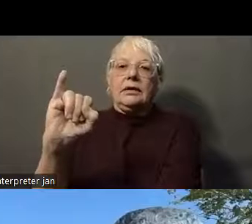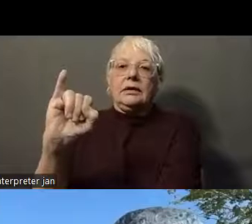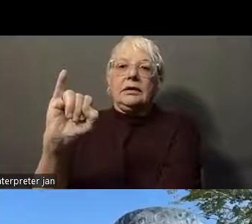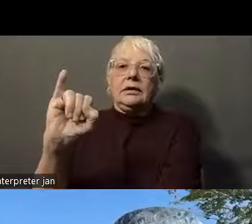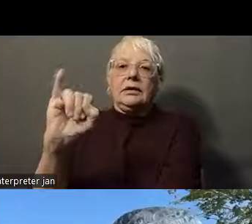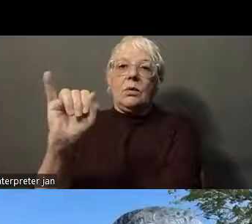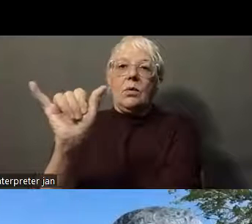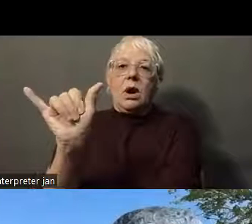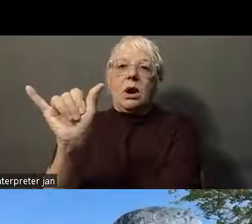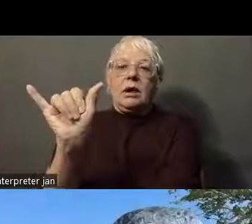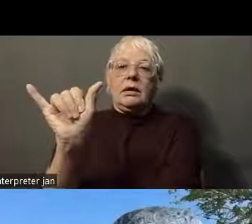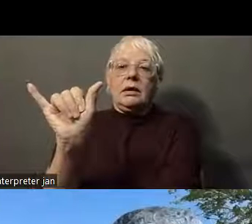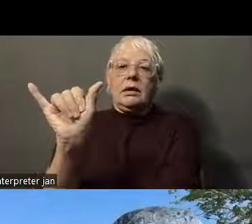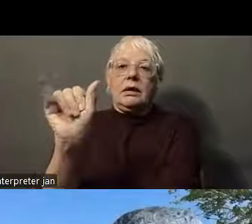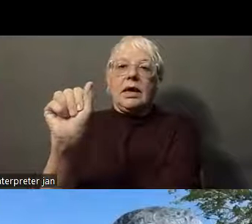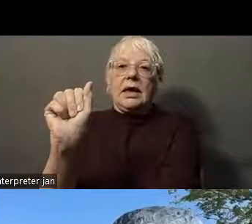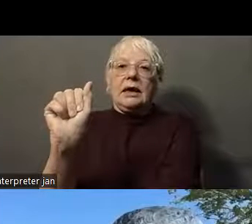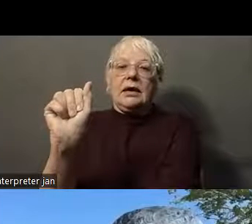IYATUN